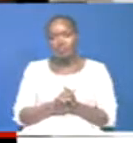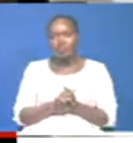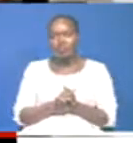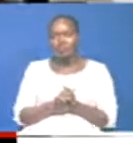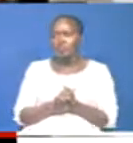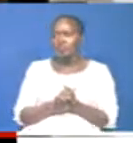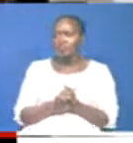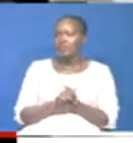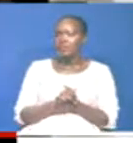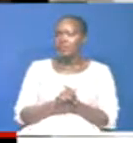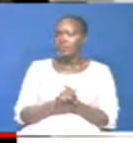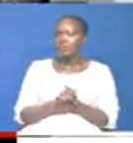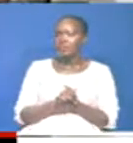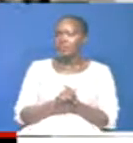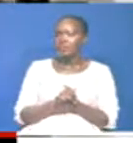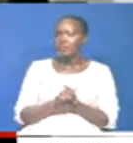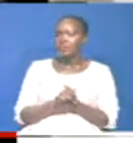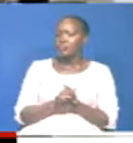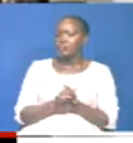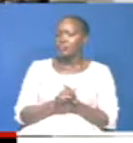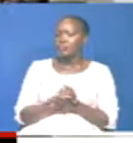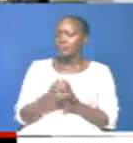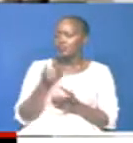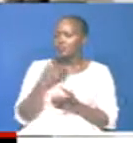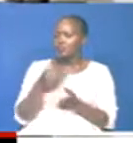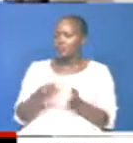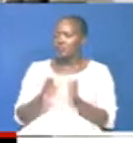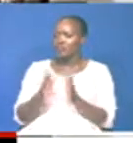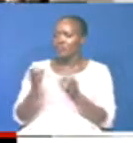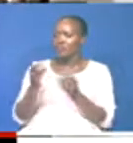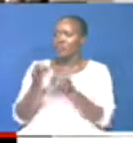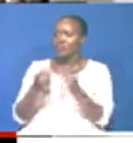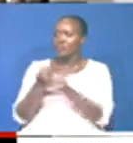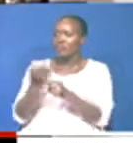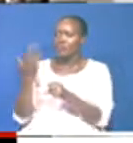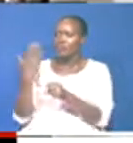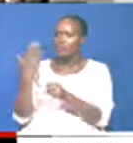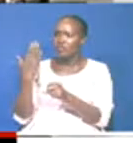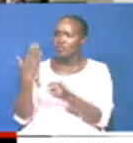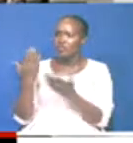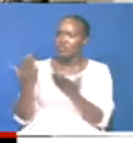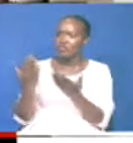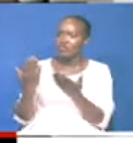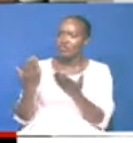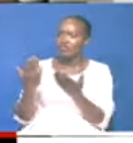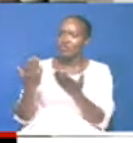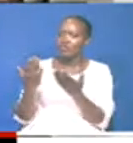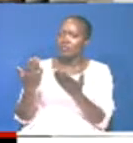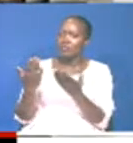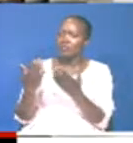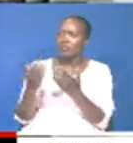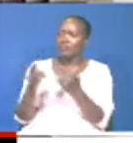Daniel, I was actually born many years ago. I would actually say I'm a sexagenarian,